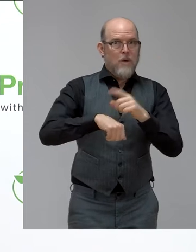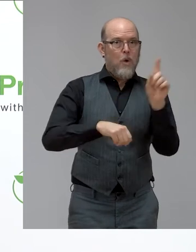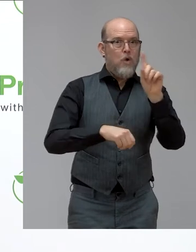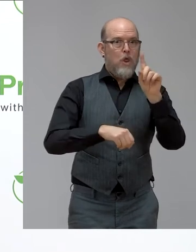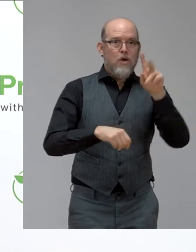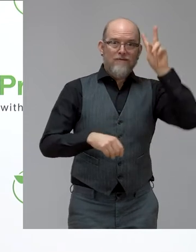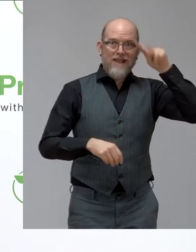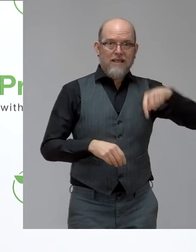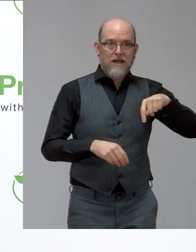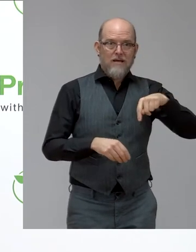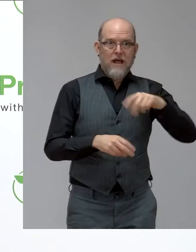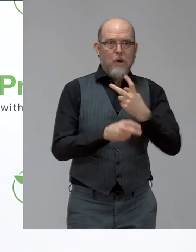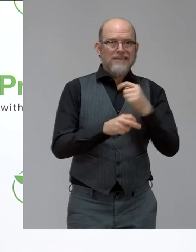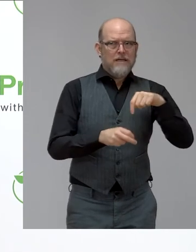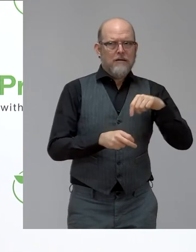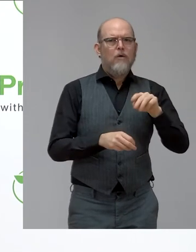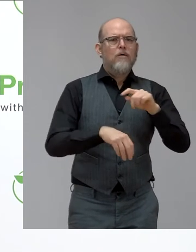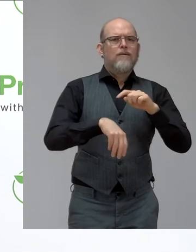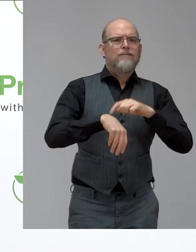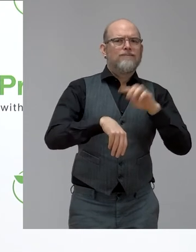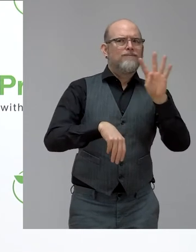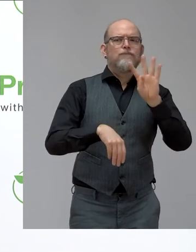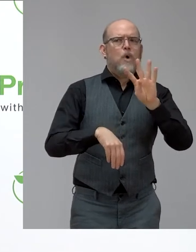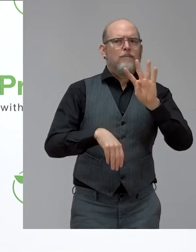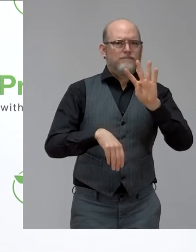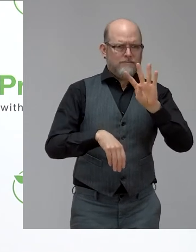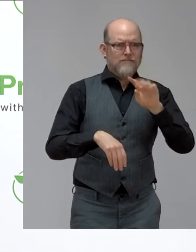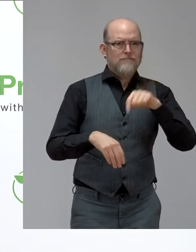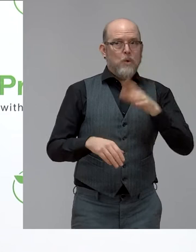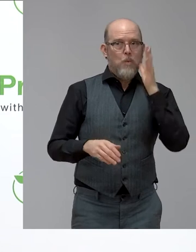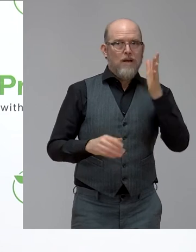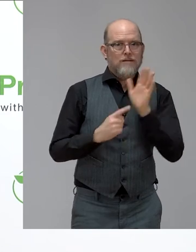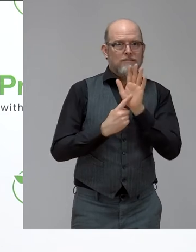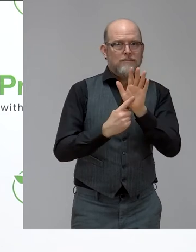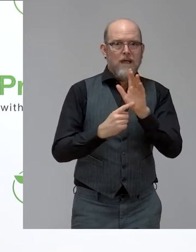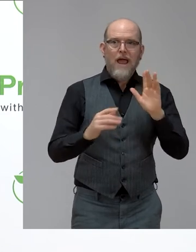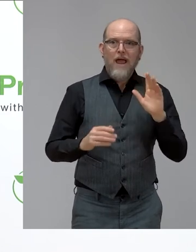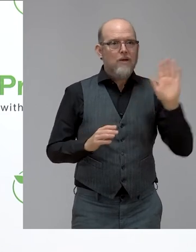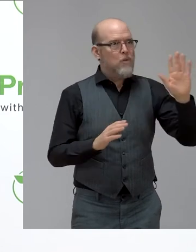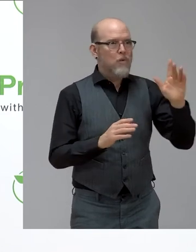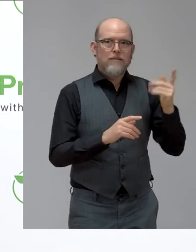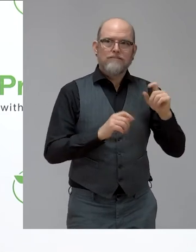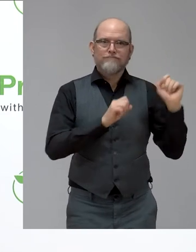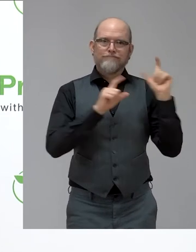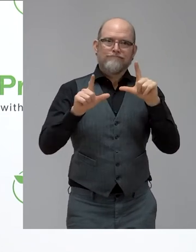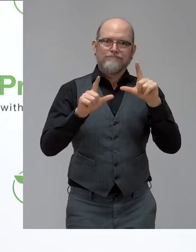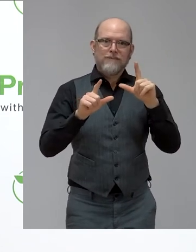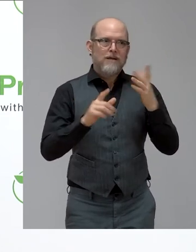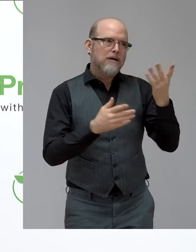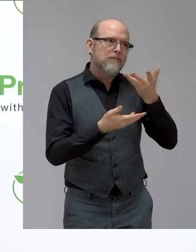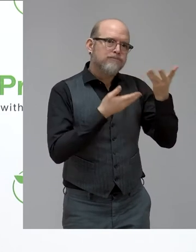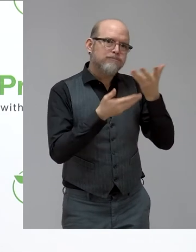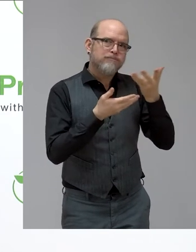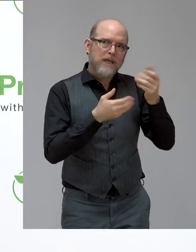will be presenting live their solutions, their replication strategy. And I encourage all of you to join and see how you can benefit from